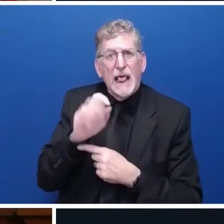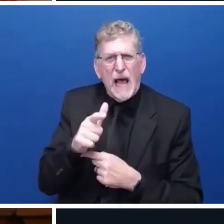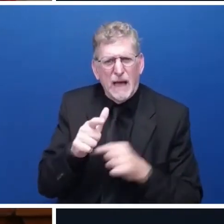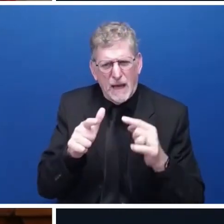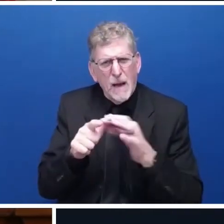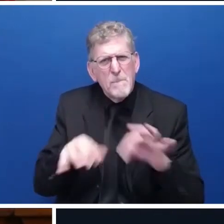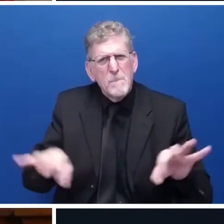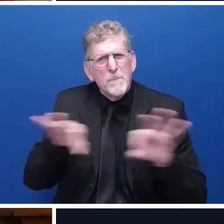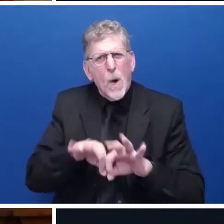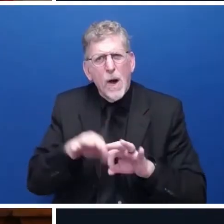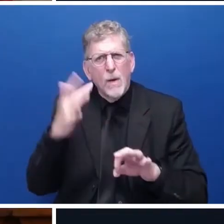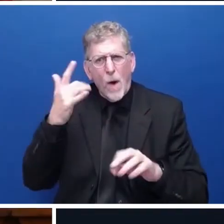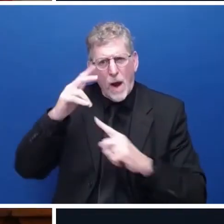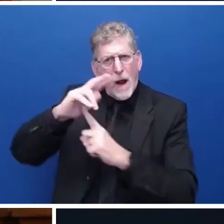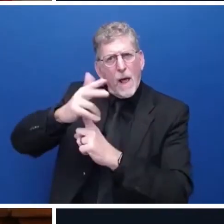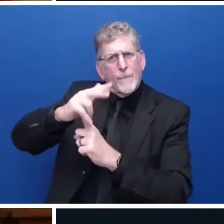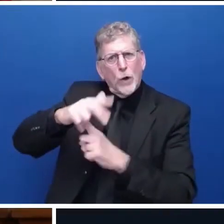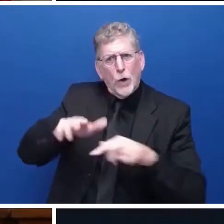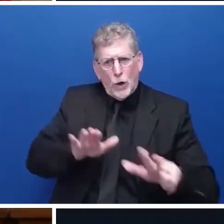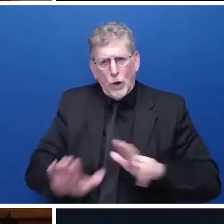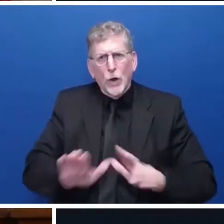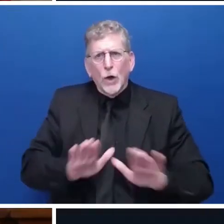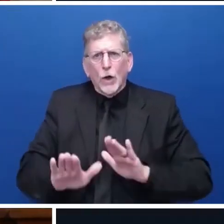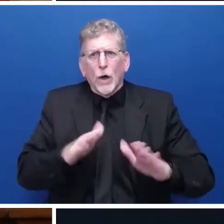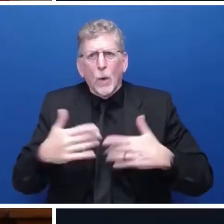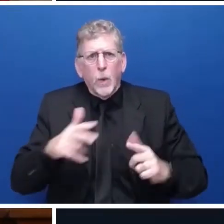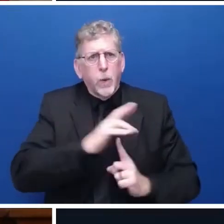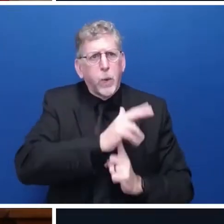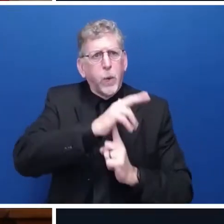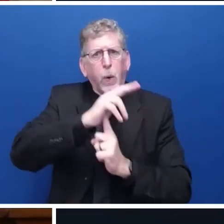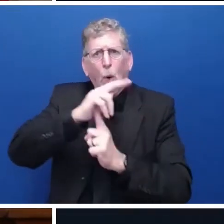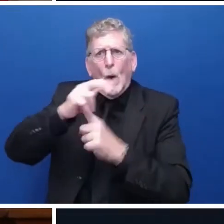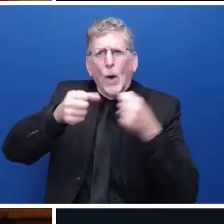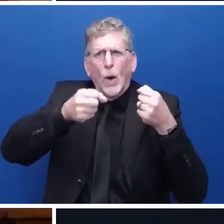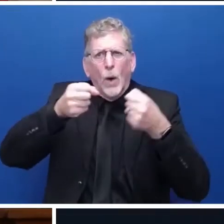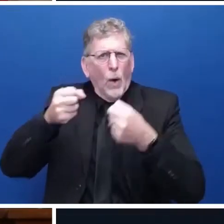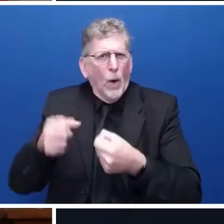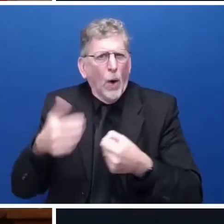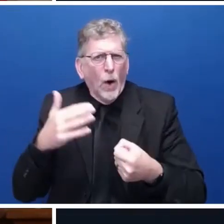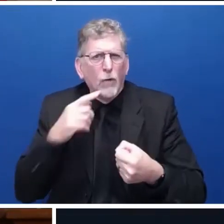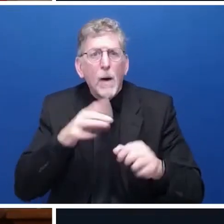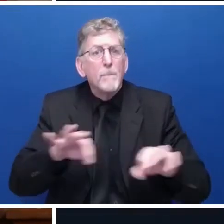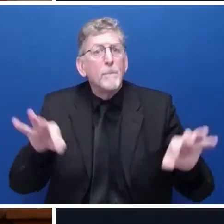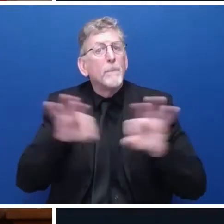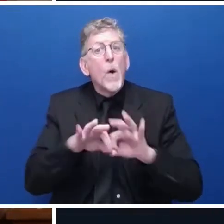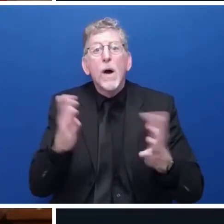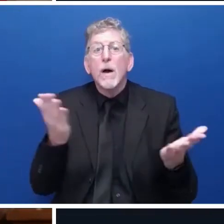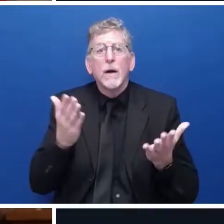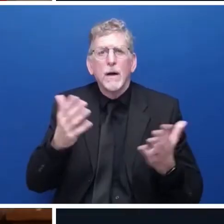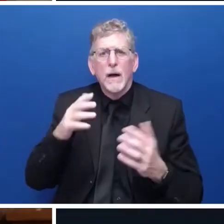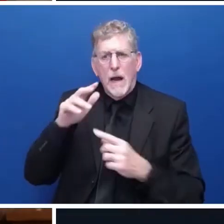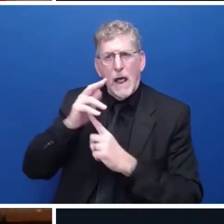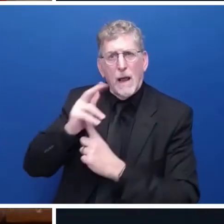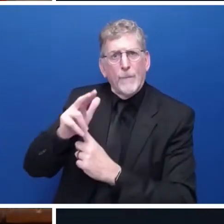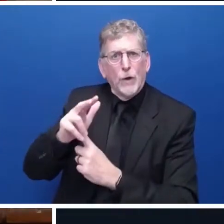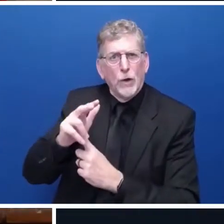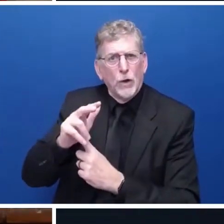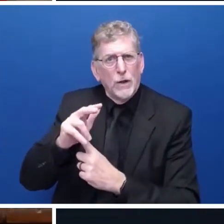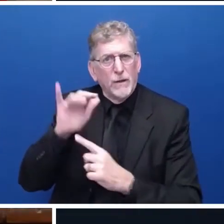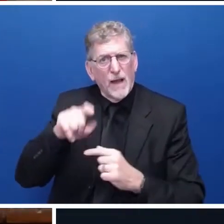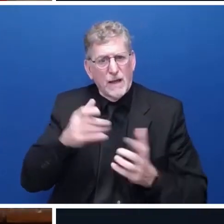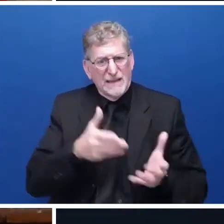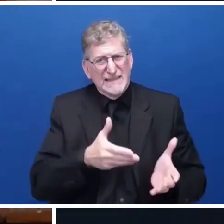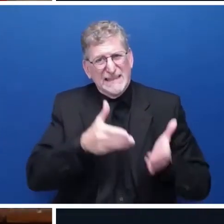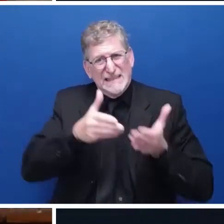helicopter flight, legs are the most important part of flying a helicopter, to deliver the many commandos who